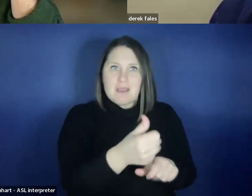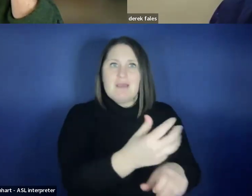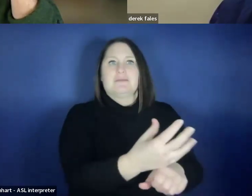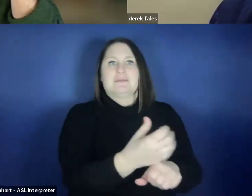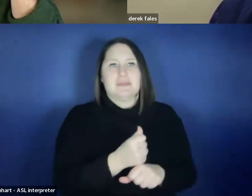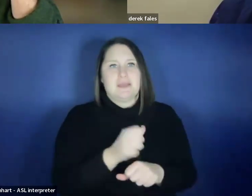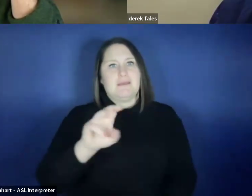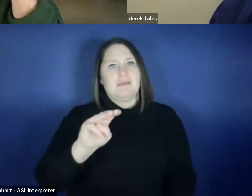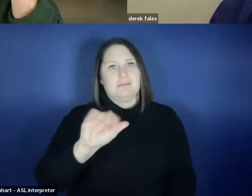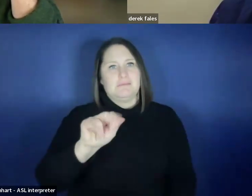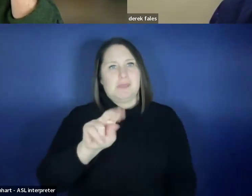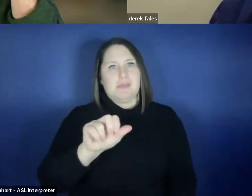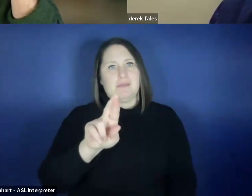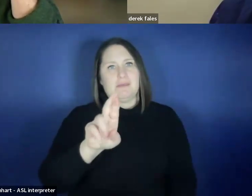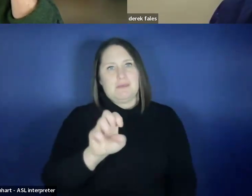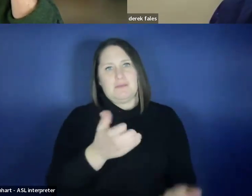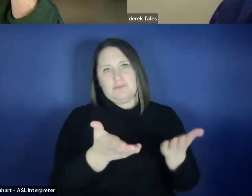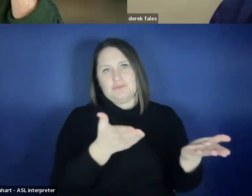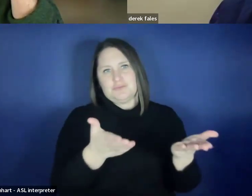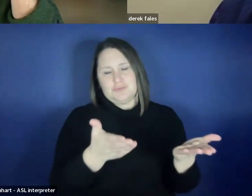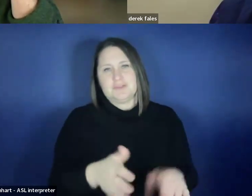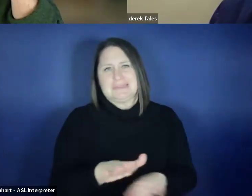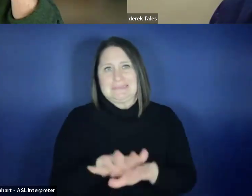care services.